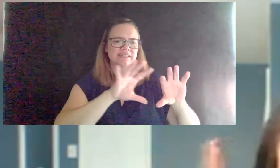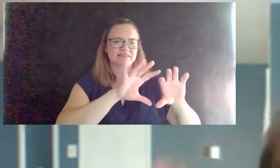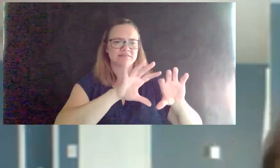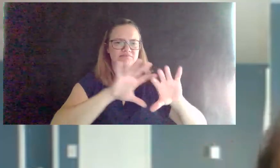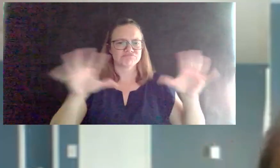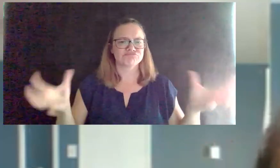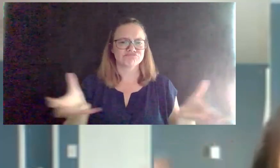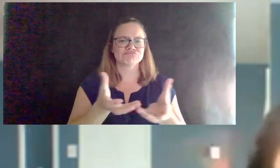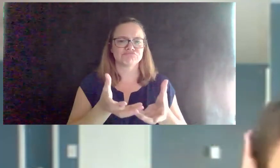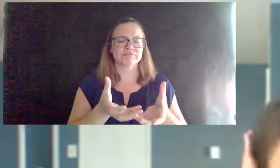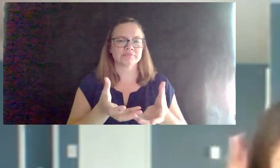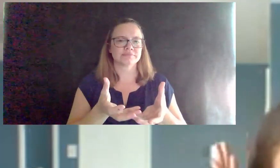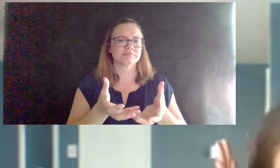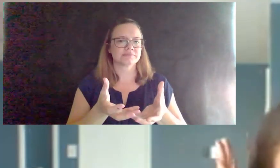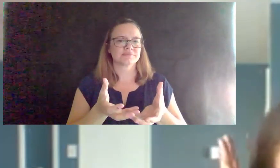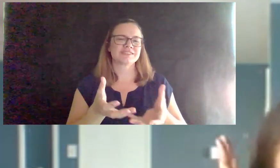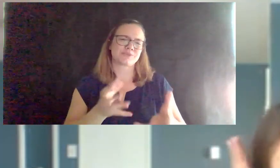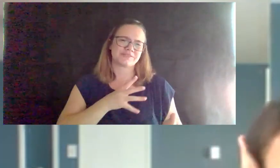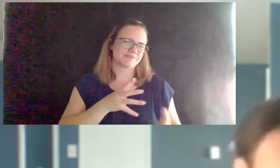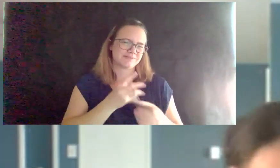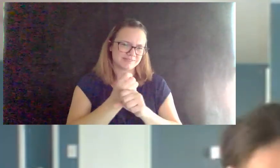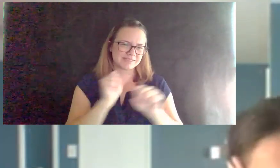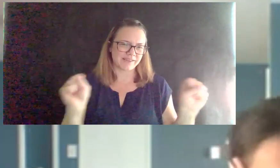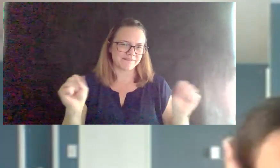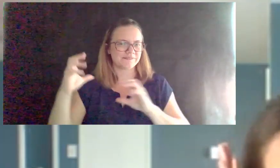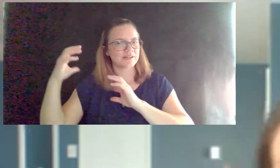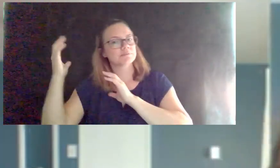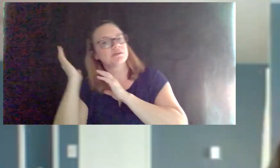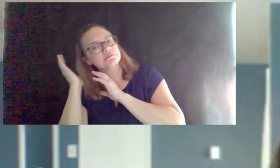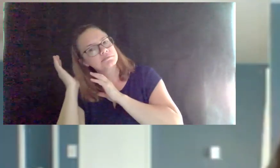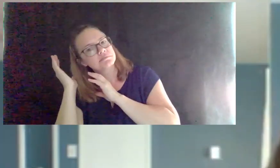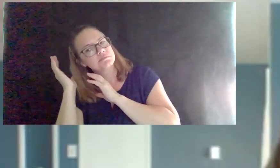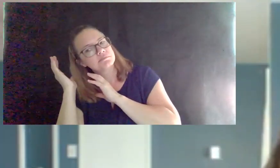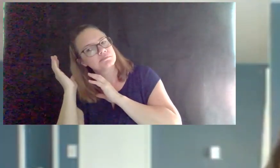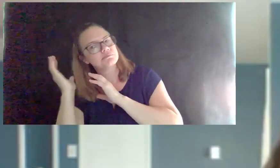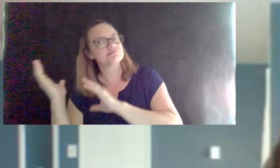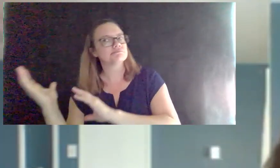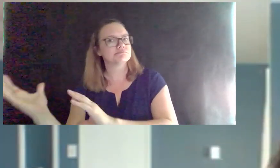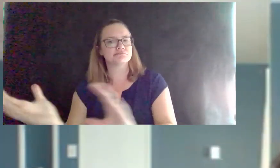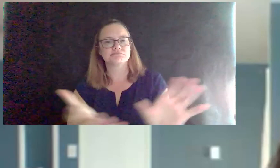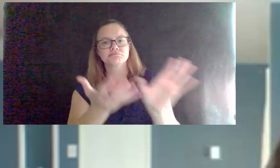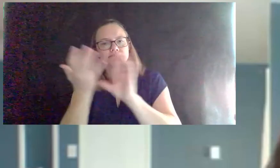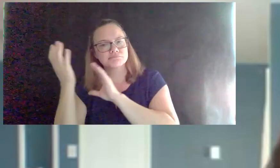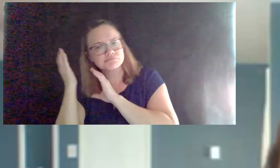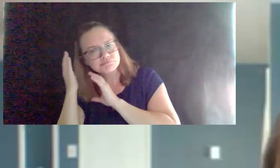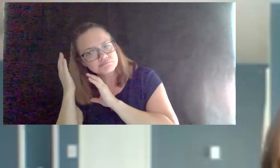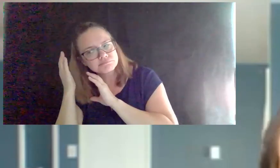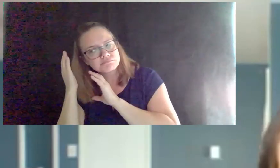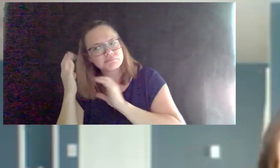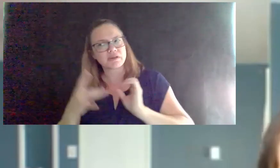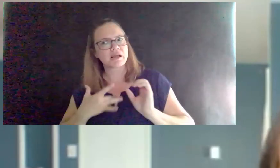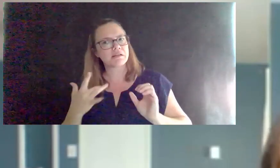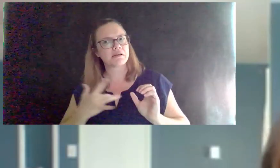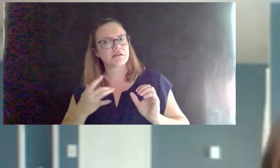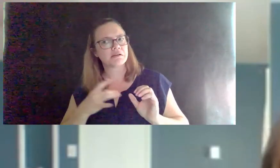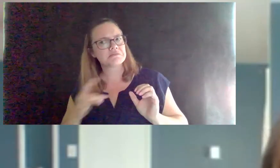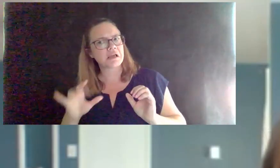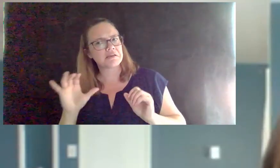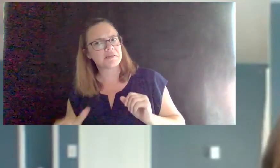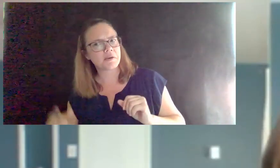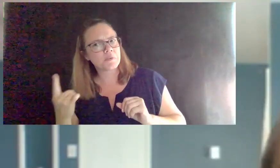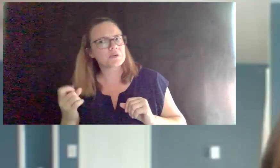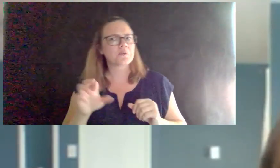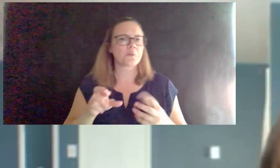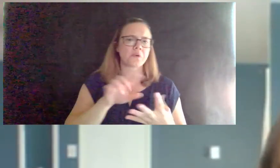it's safe. But just putting your head on the pillow and seeing if the firmness of it is